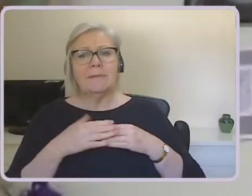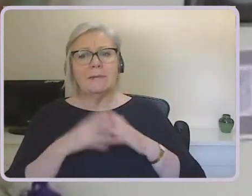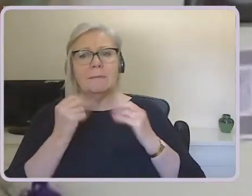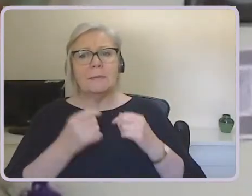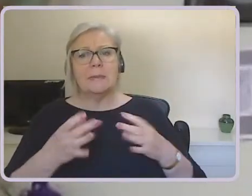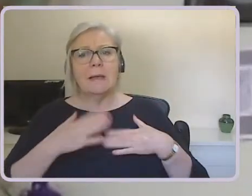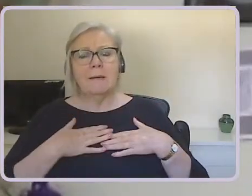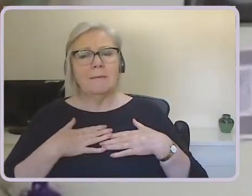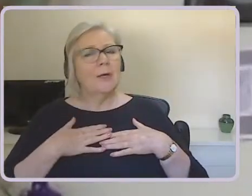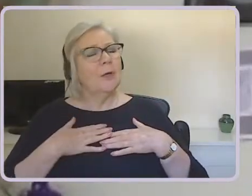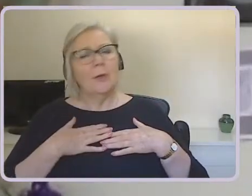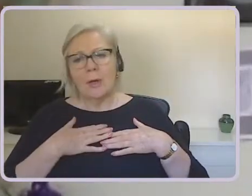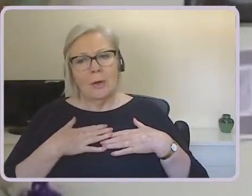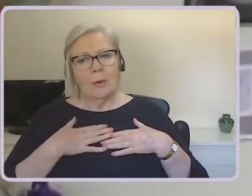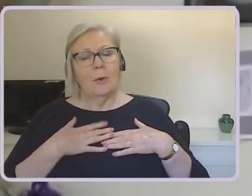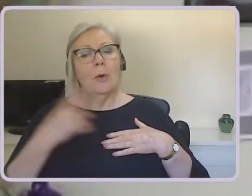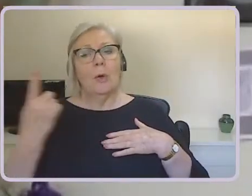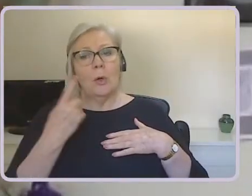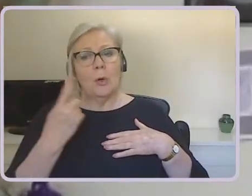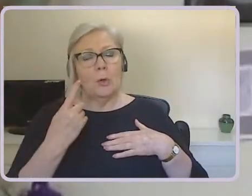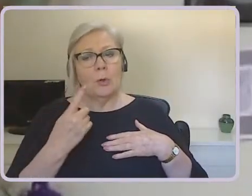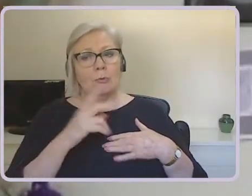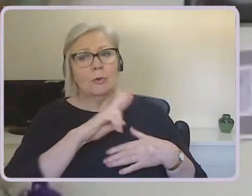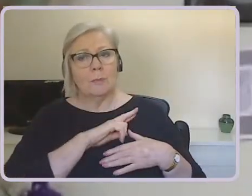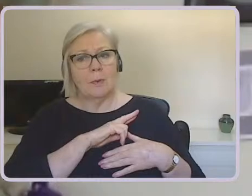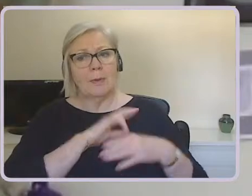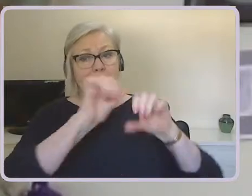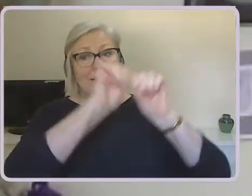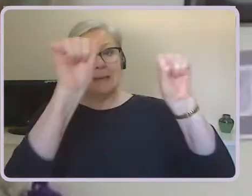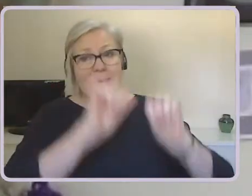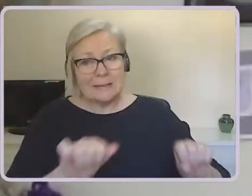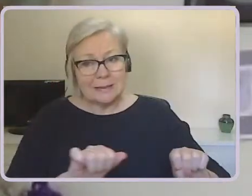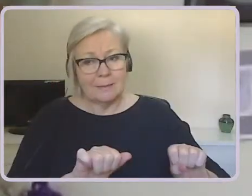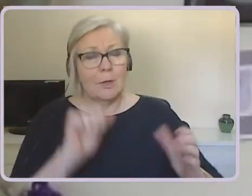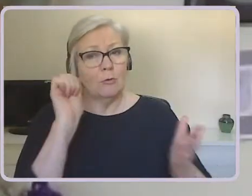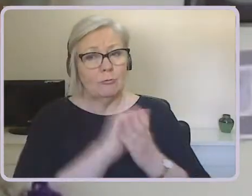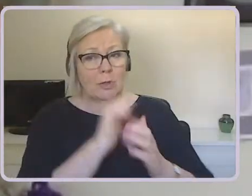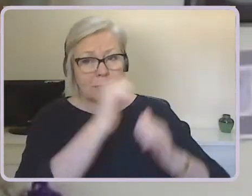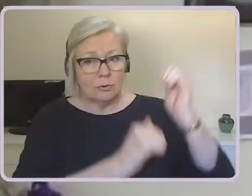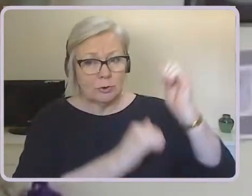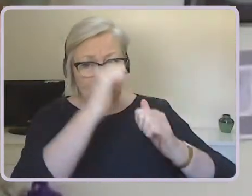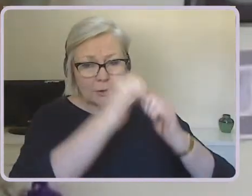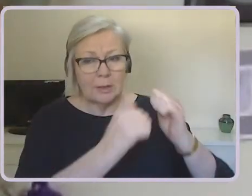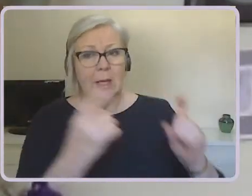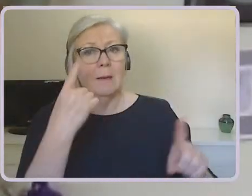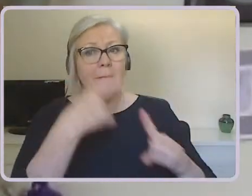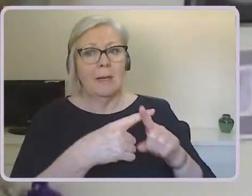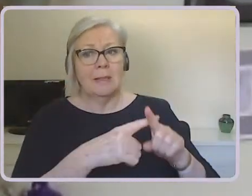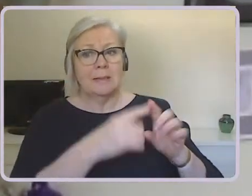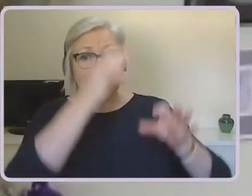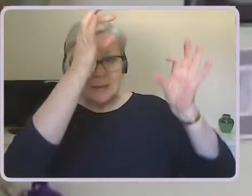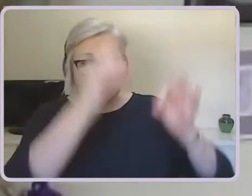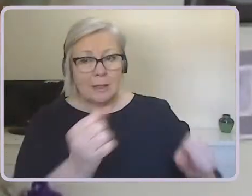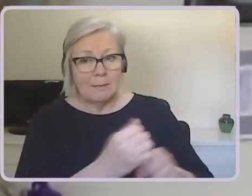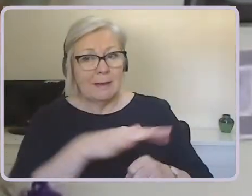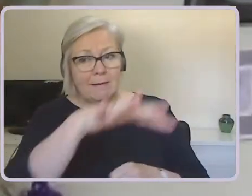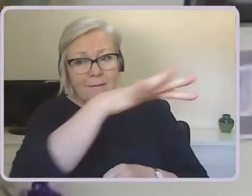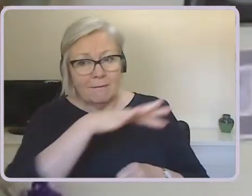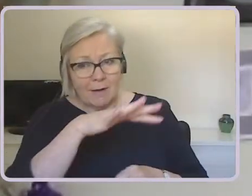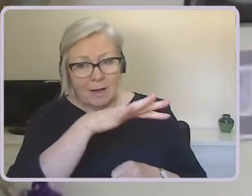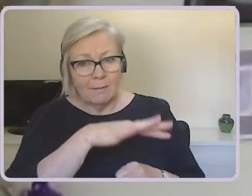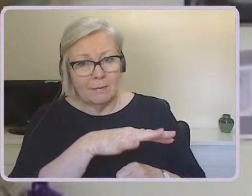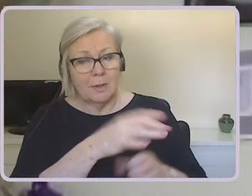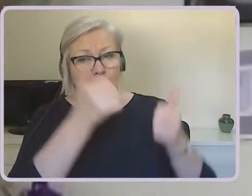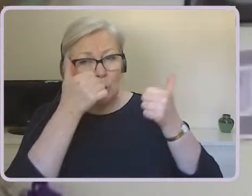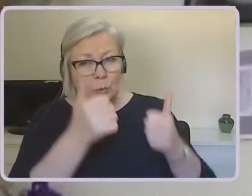actually up to the systems being structured and the decision-making forums being structured beforehand to be ready, rather